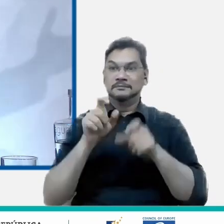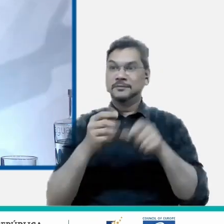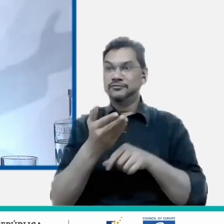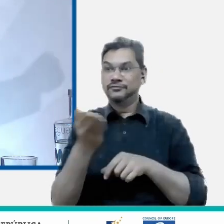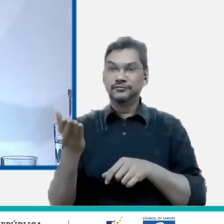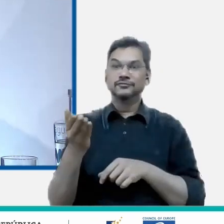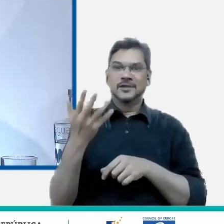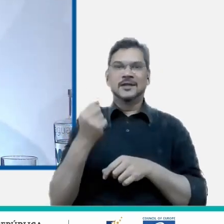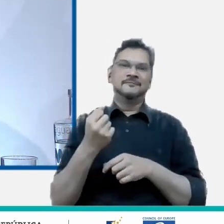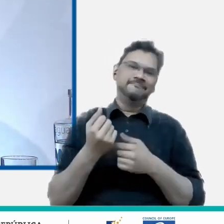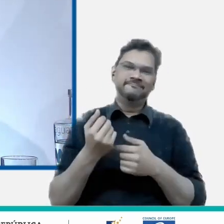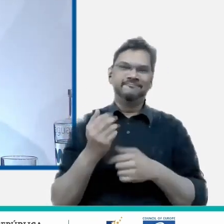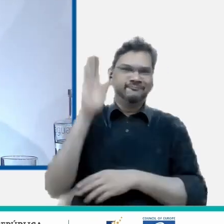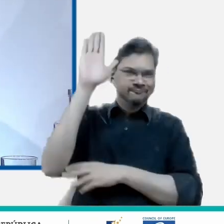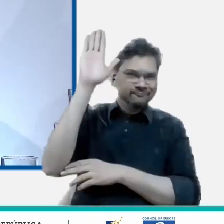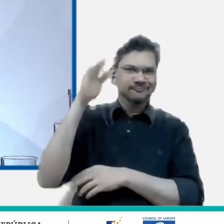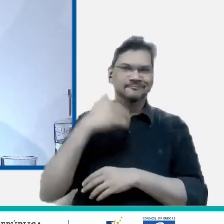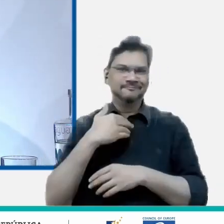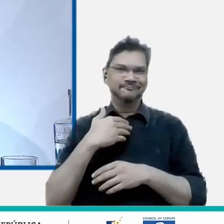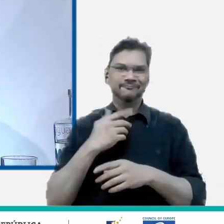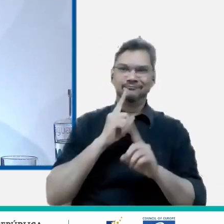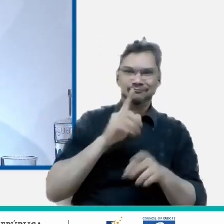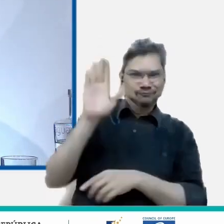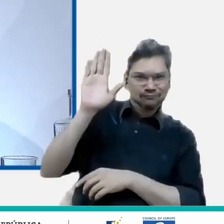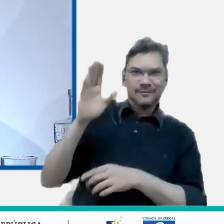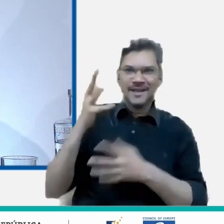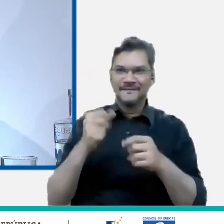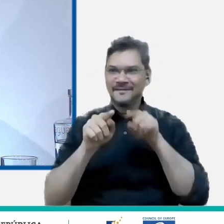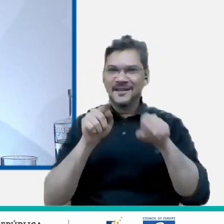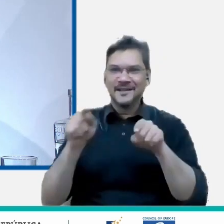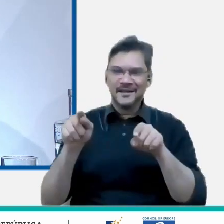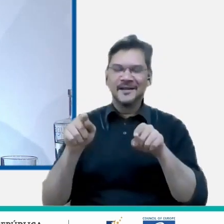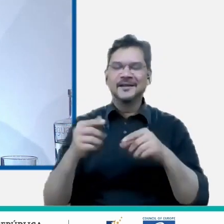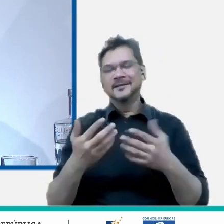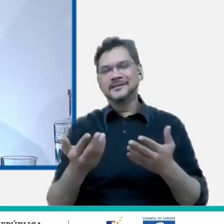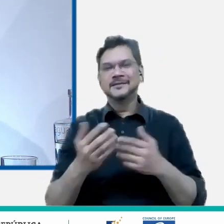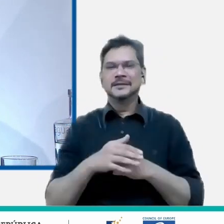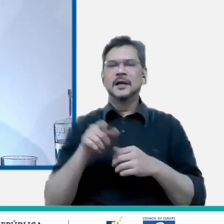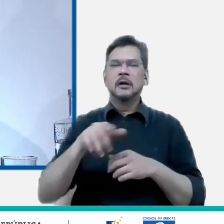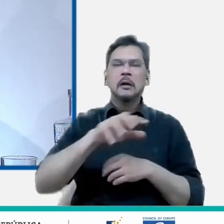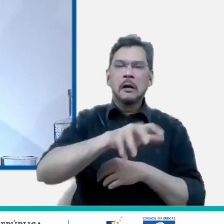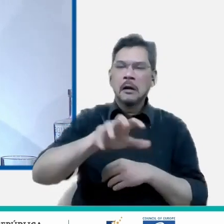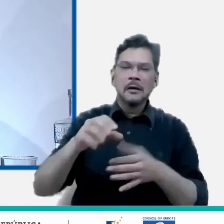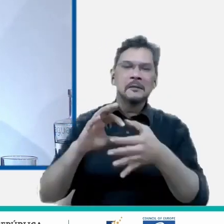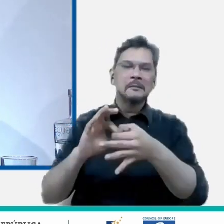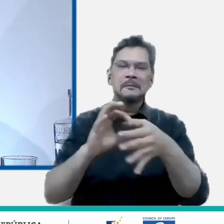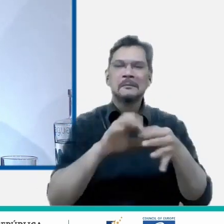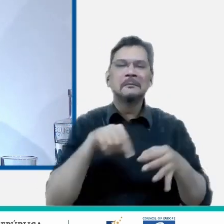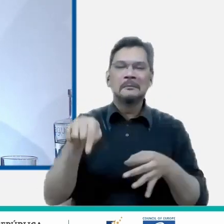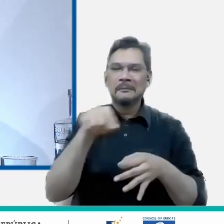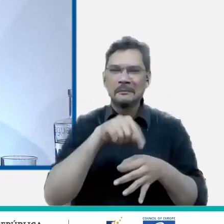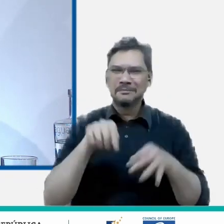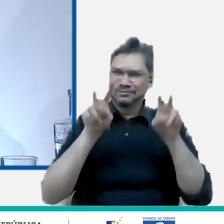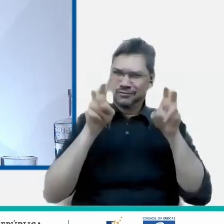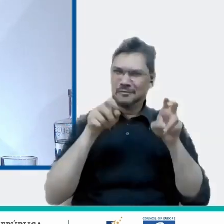on what John mentioned as a priority, is the sub-regional collaboration addressing transboundary issues. So first I would like to invite